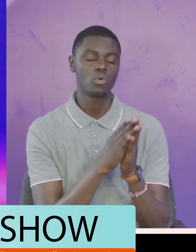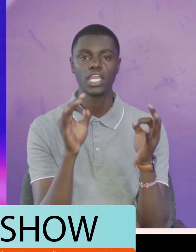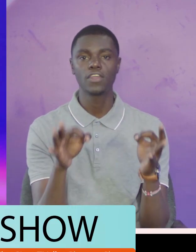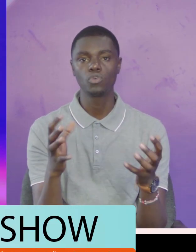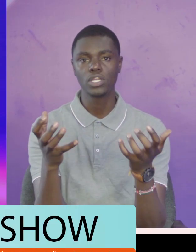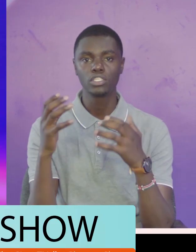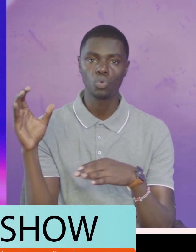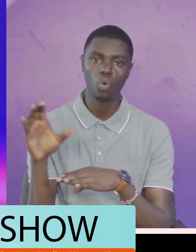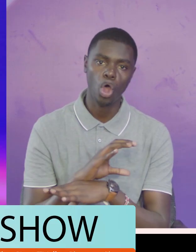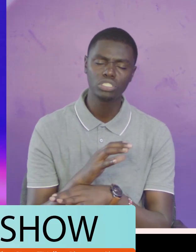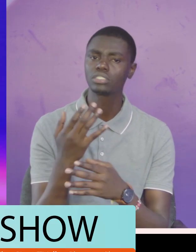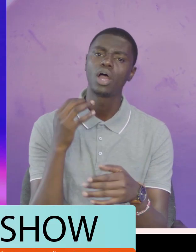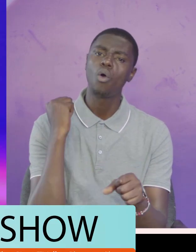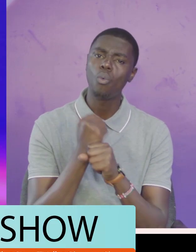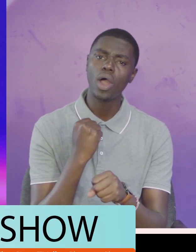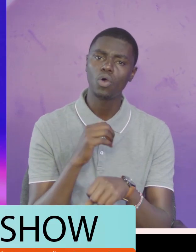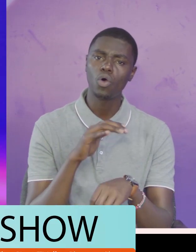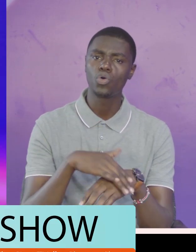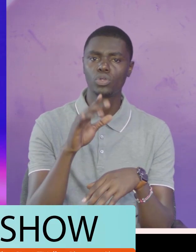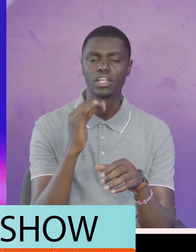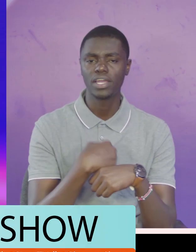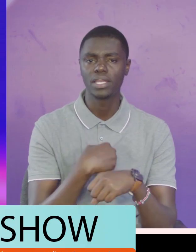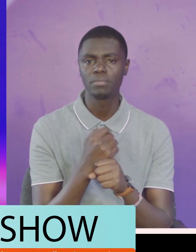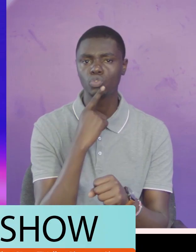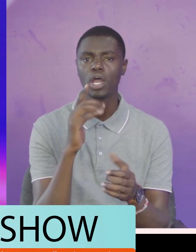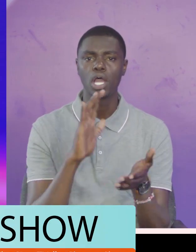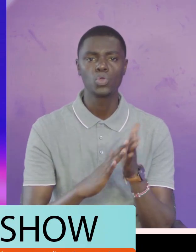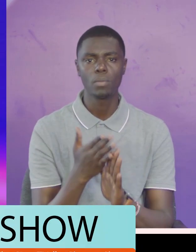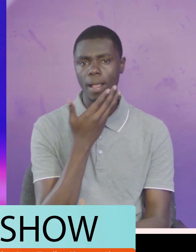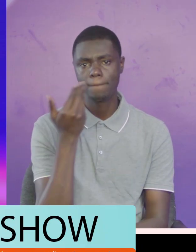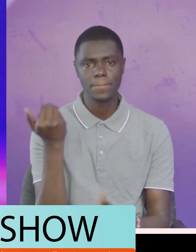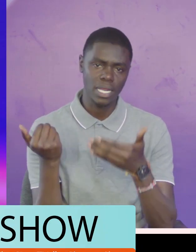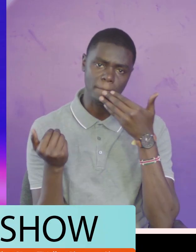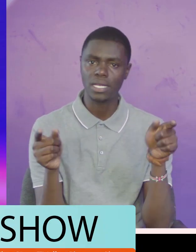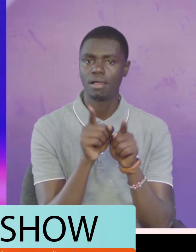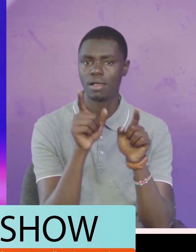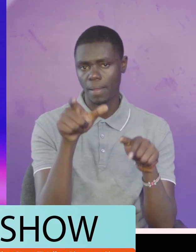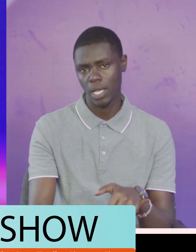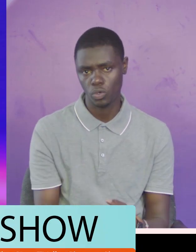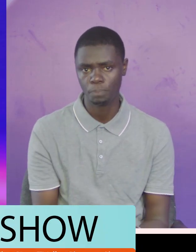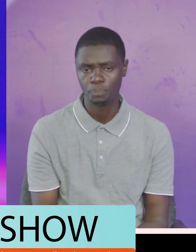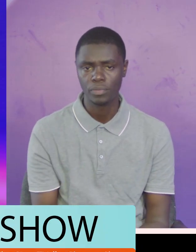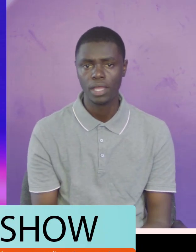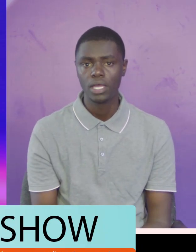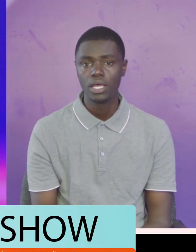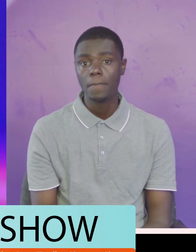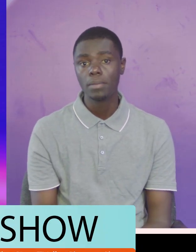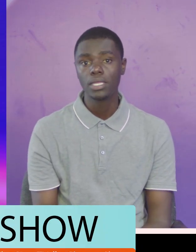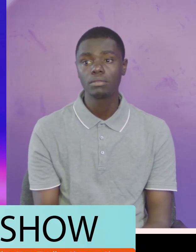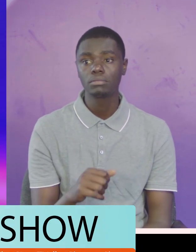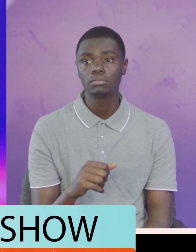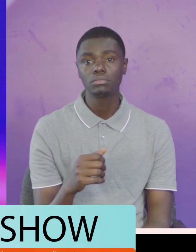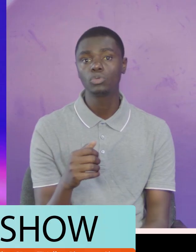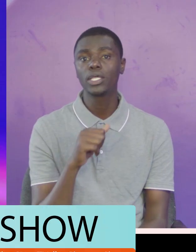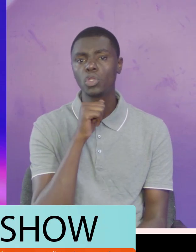course, take a course. But work on yourself and ensure you're getting better and better as a person. And you might not